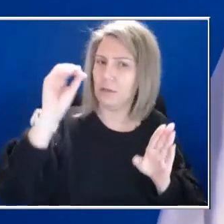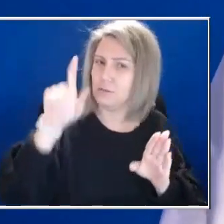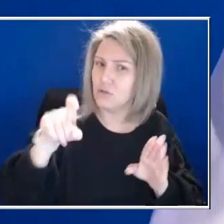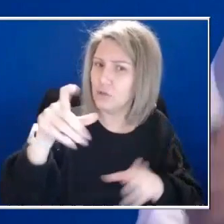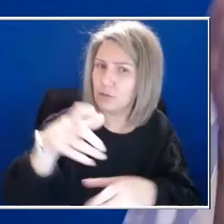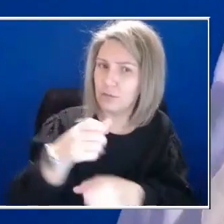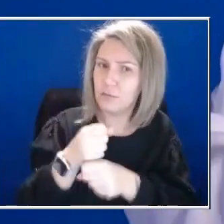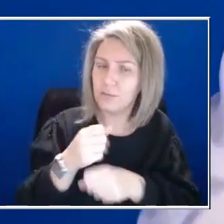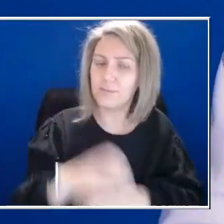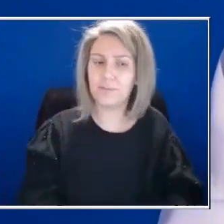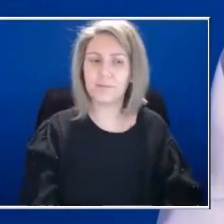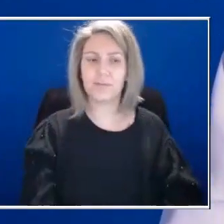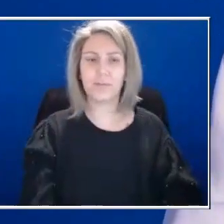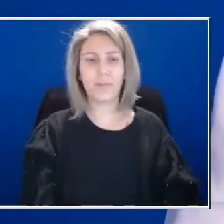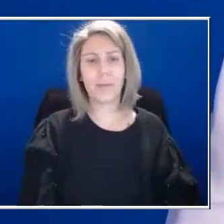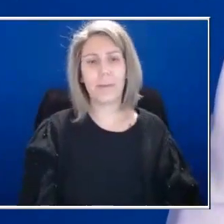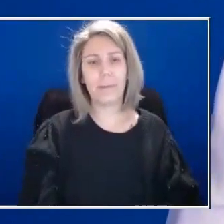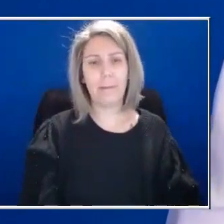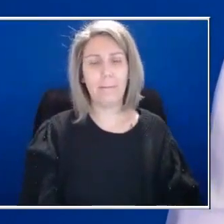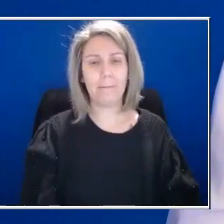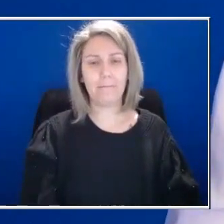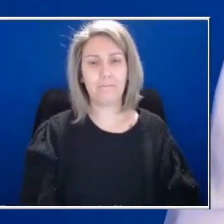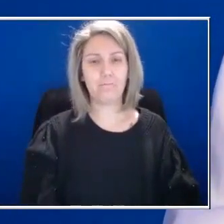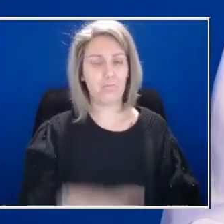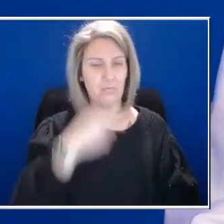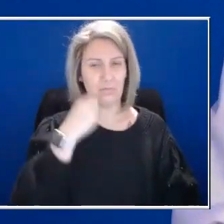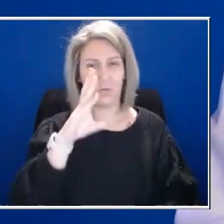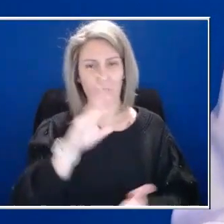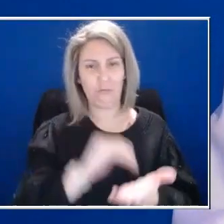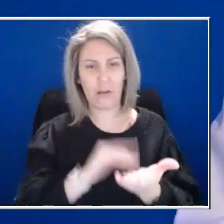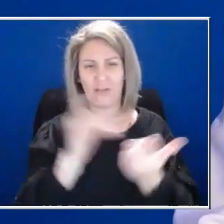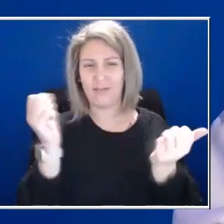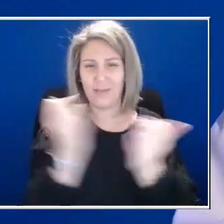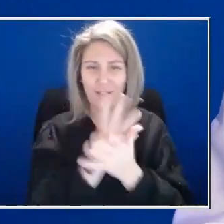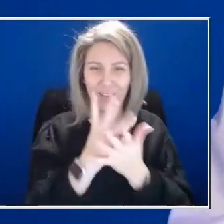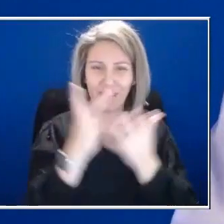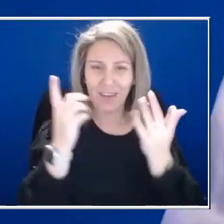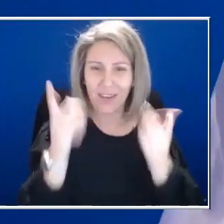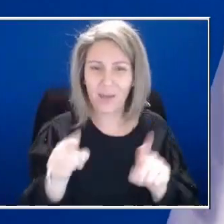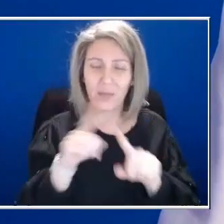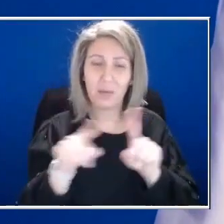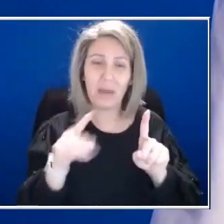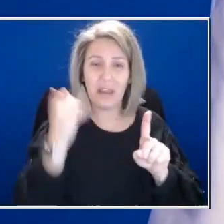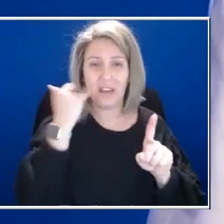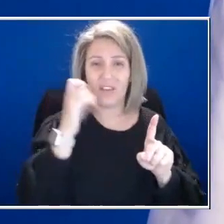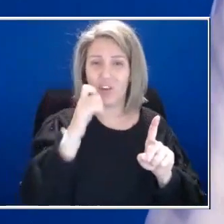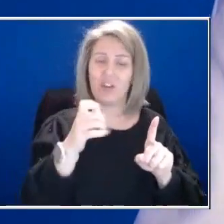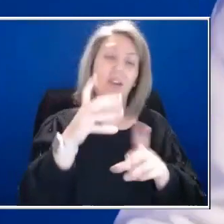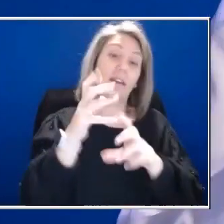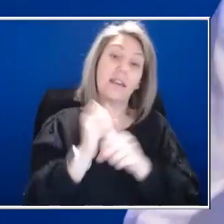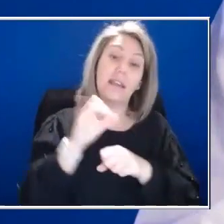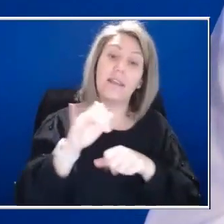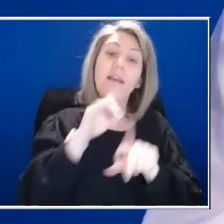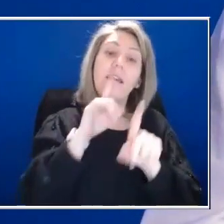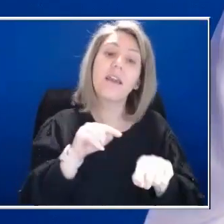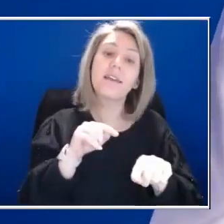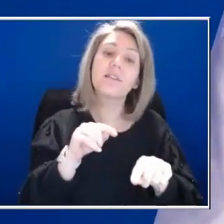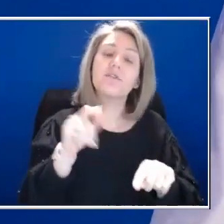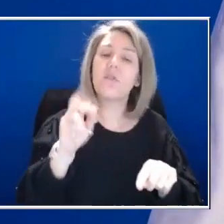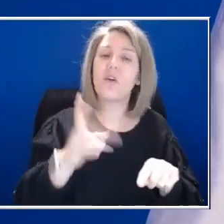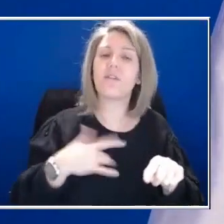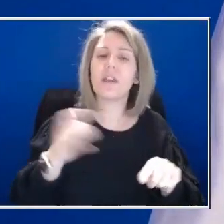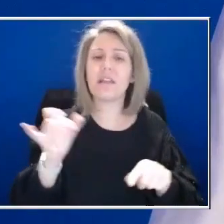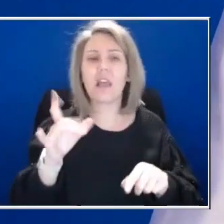certainly tell your doctor everything that's going on. But if you're not quite getting the answers or feel like you're being heard